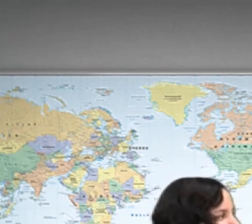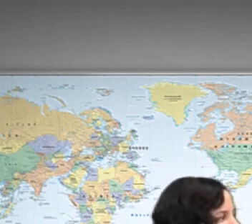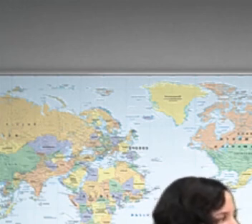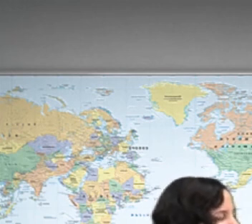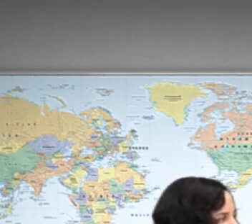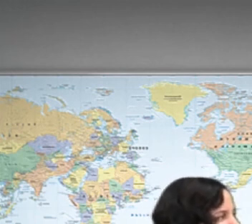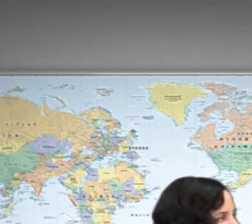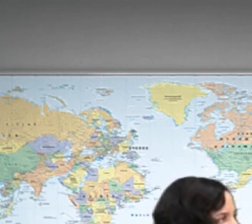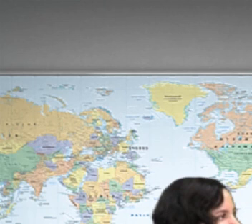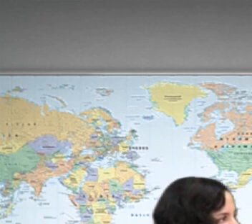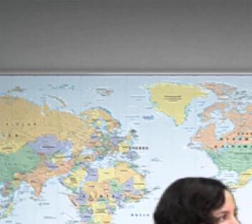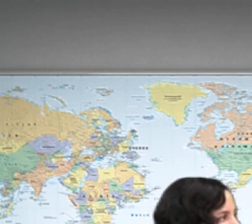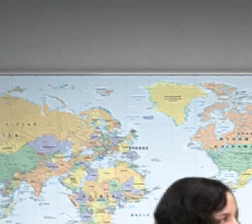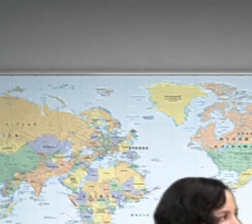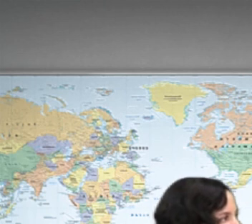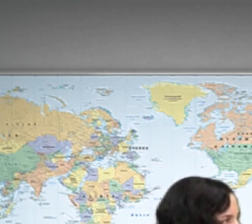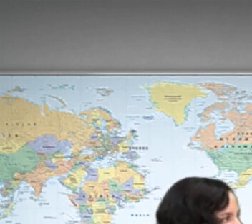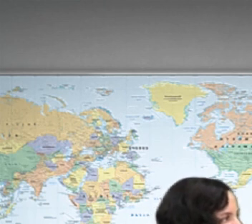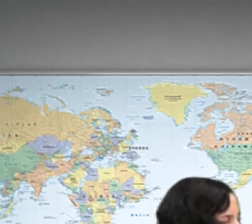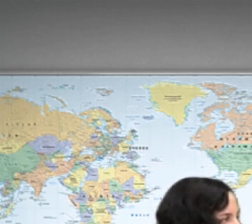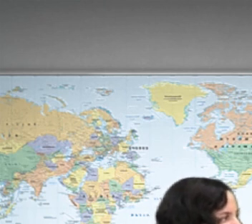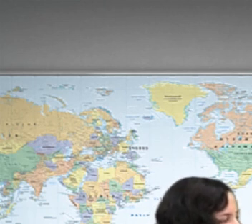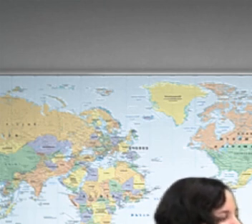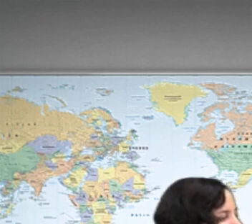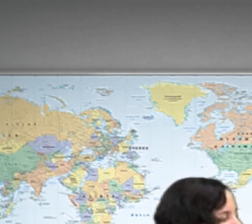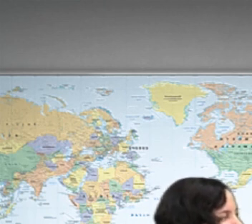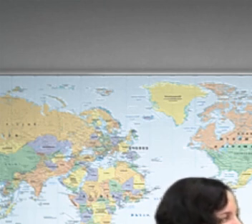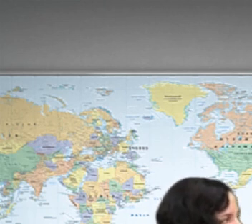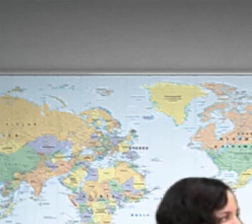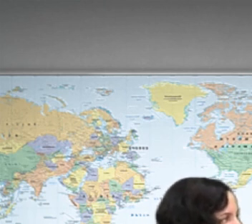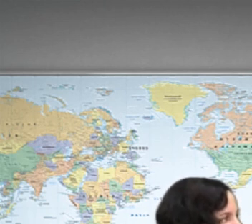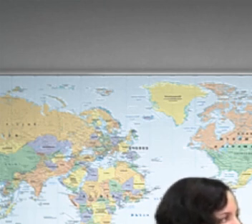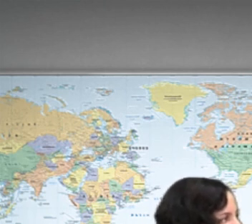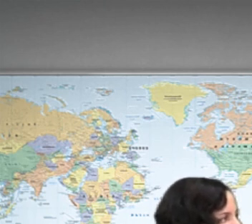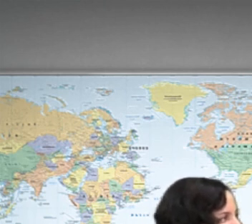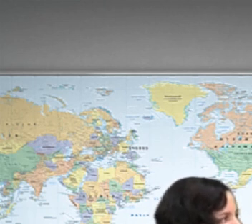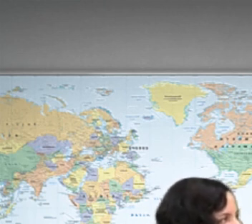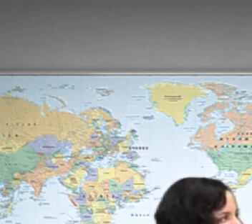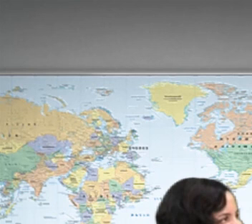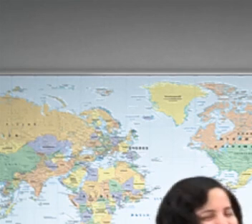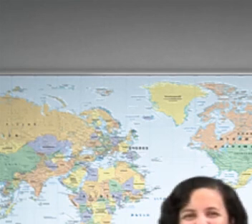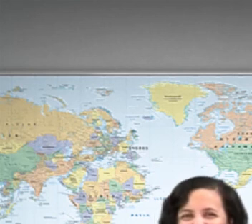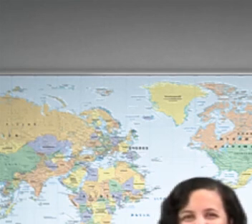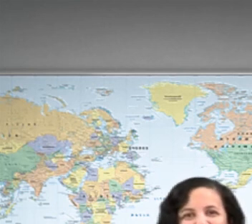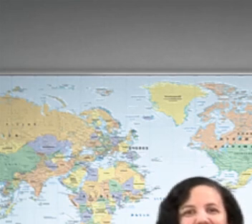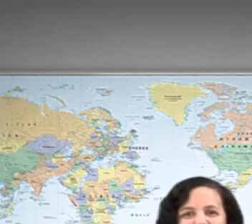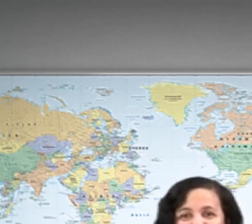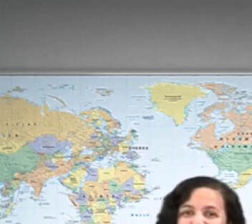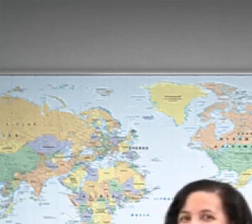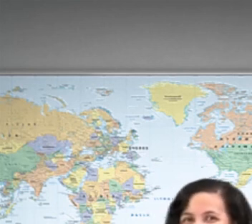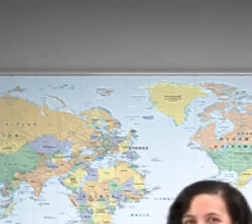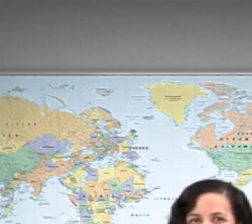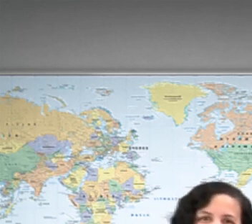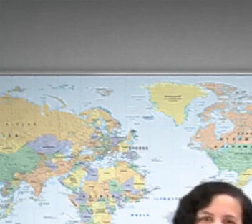there's a time for playing and there's a time for working. So let's take this seriously and ensure that there's success throughout. All right, awesome. There you have